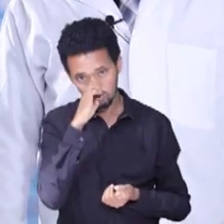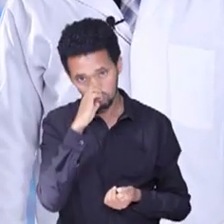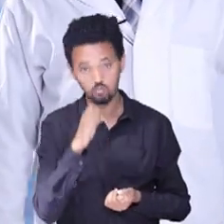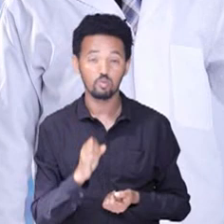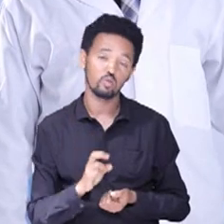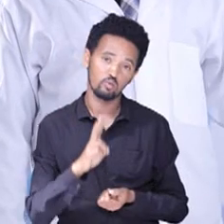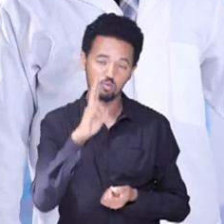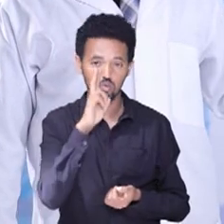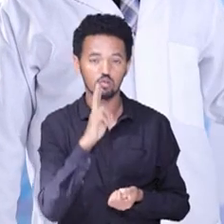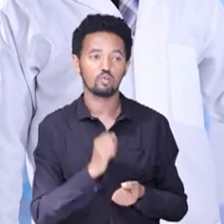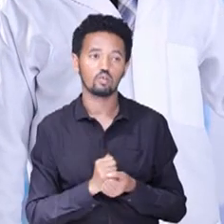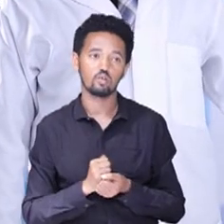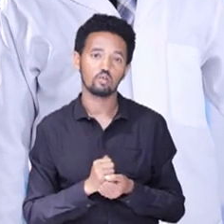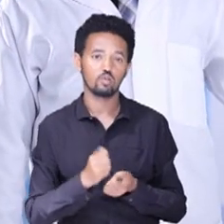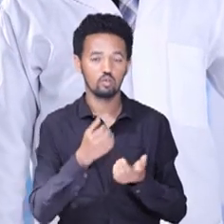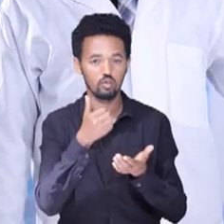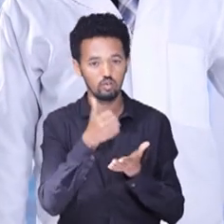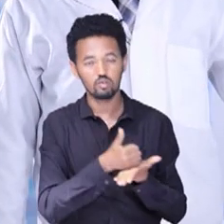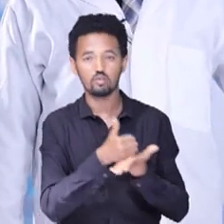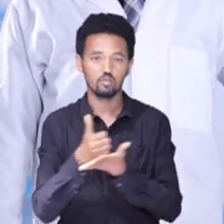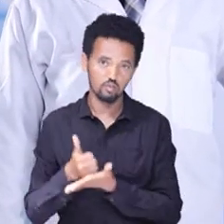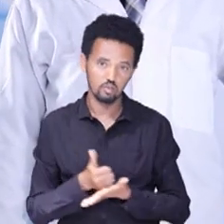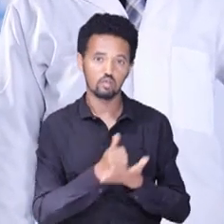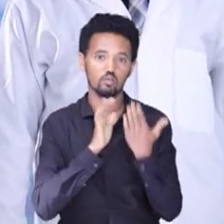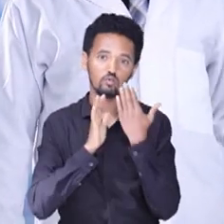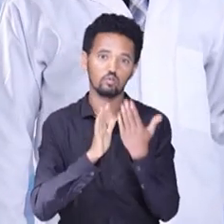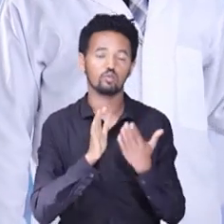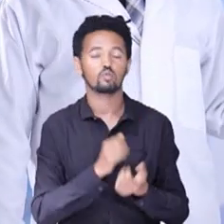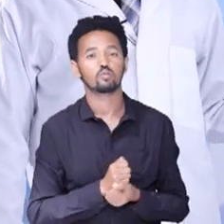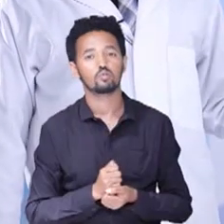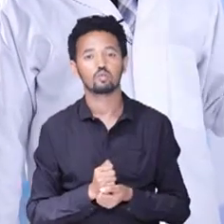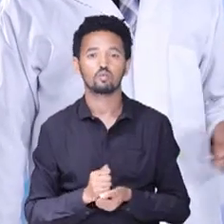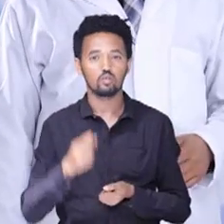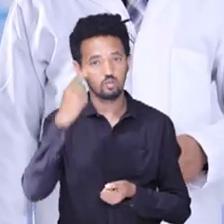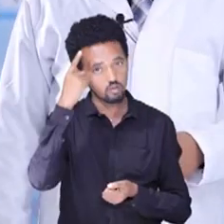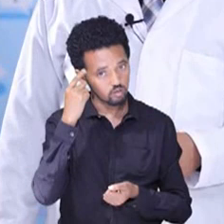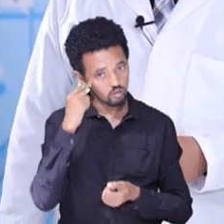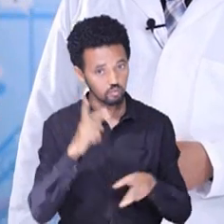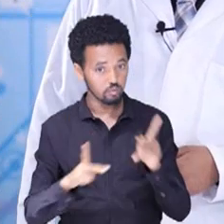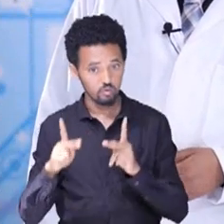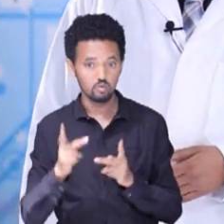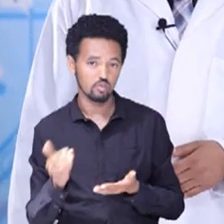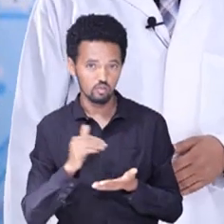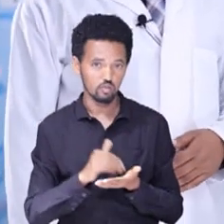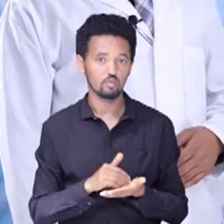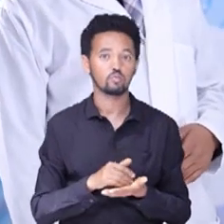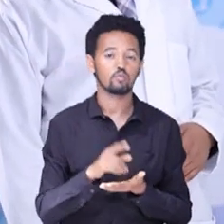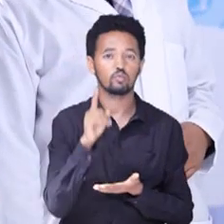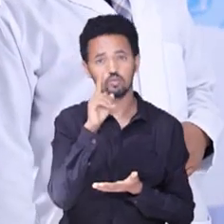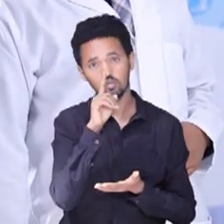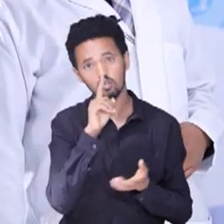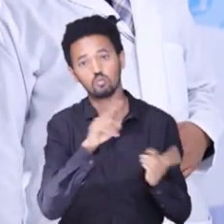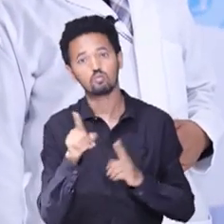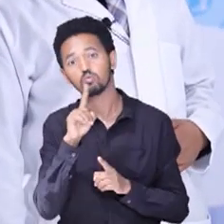Union, EDU, the Eritrean People Liberation Front, EPLF, the Tigray People Liberation Front, TPLF.